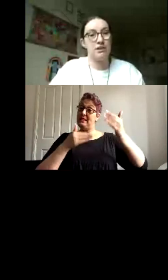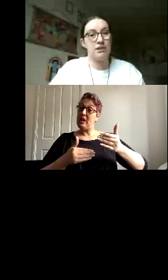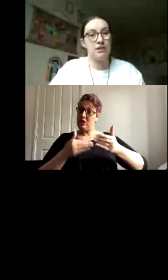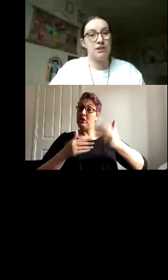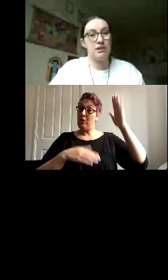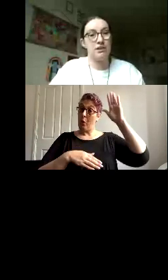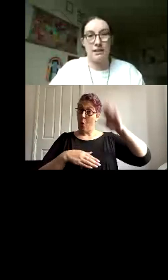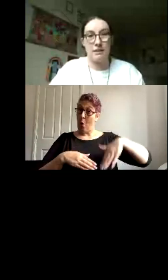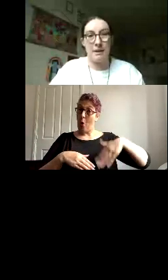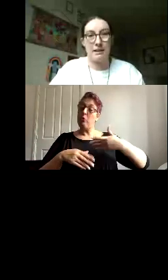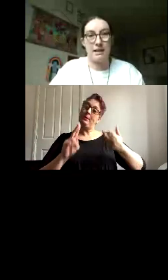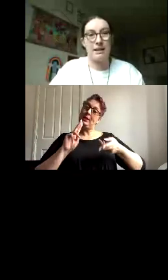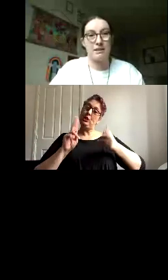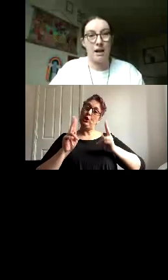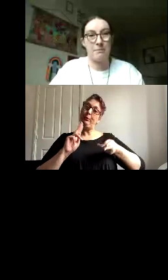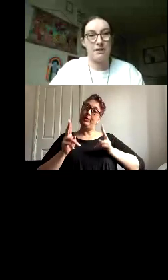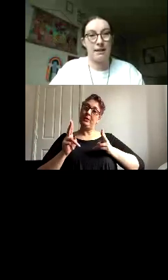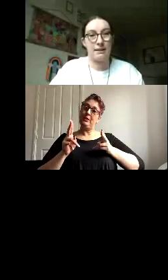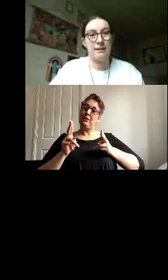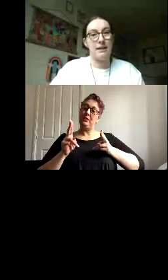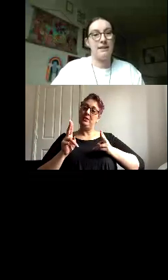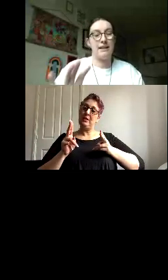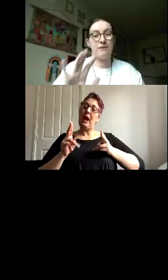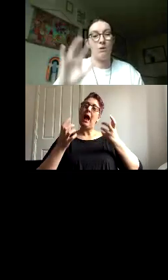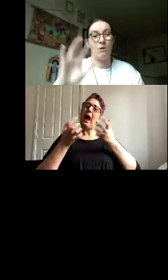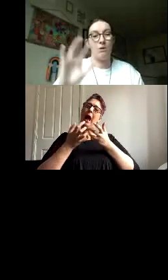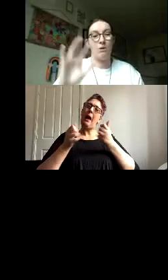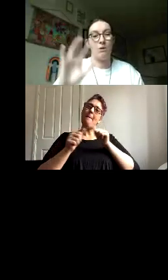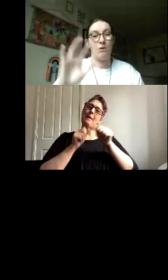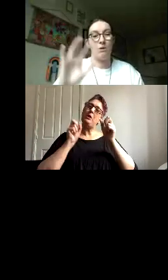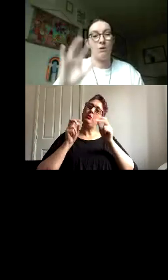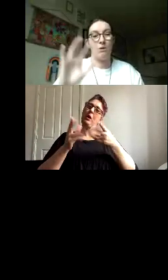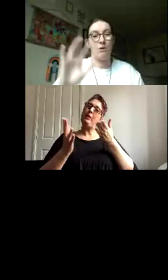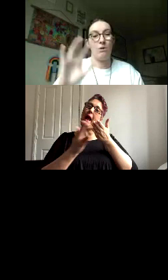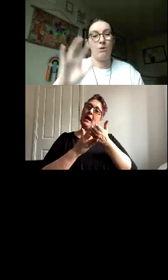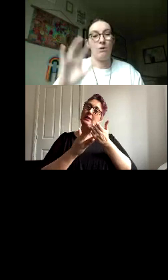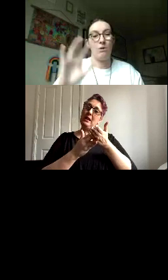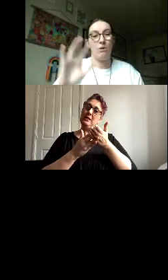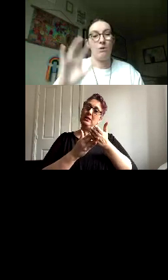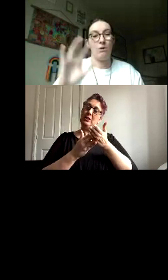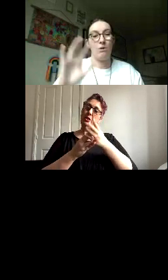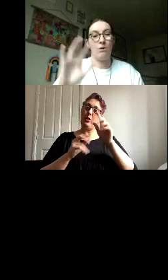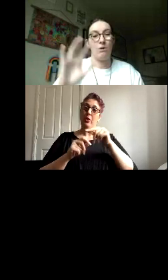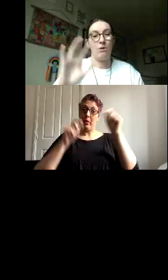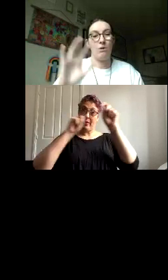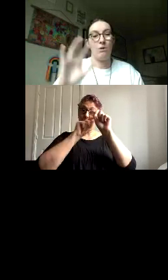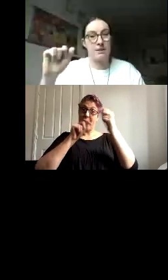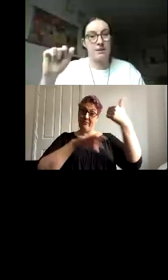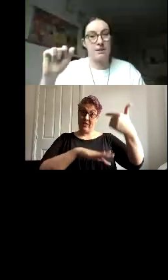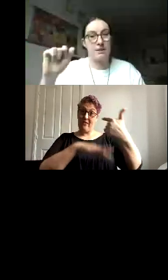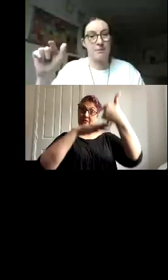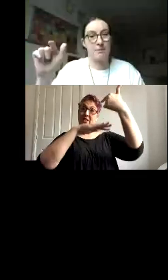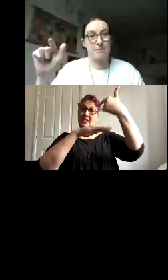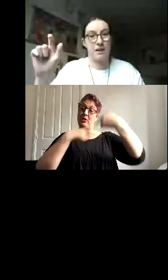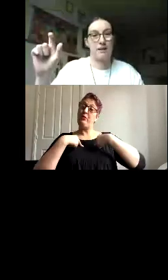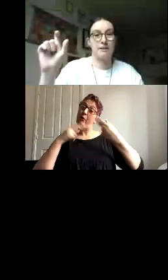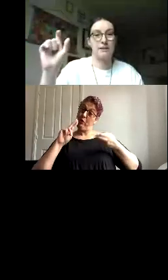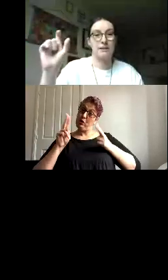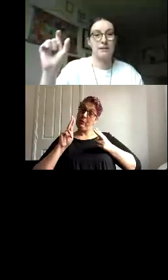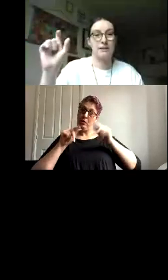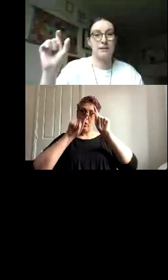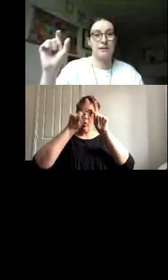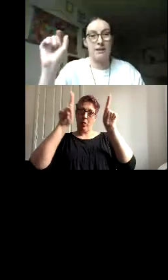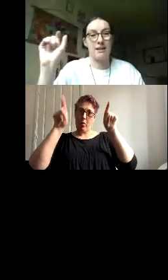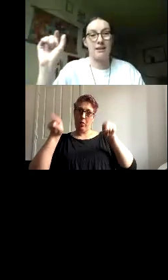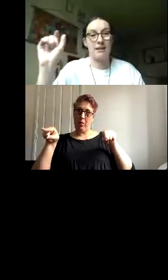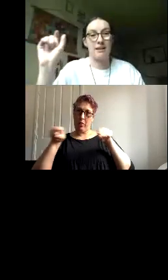if you would like to access the BSL interpreting, then if you hover over Christine's video, who's the BSL interpreter, you